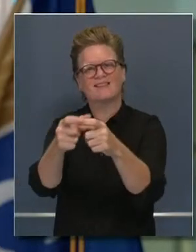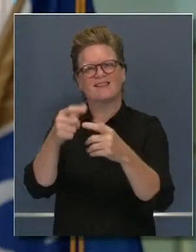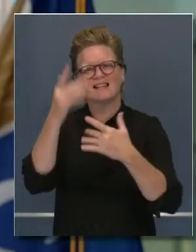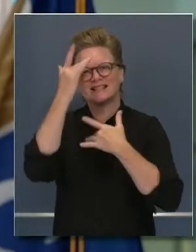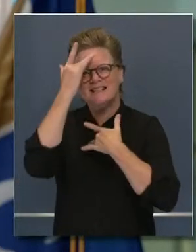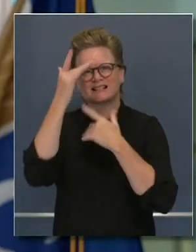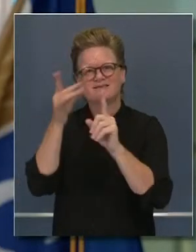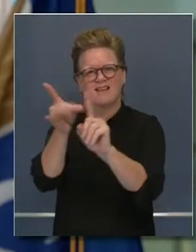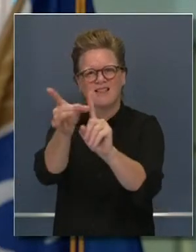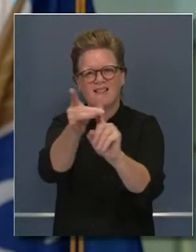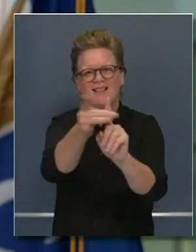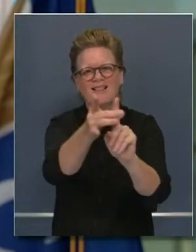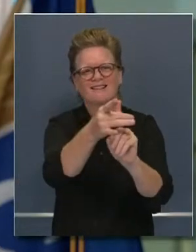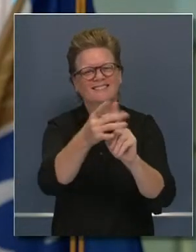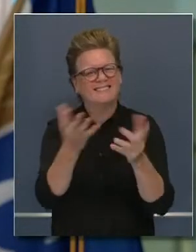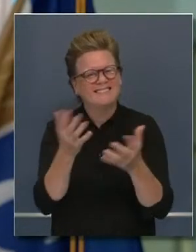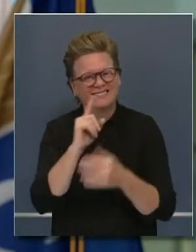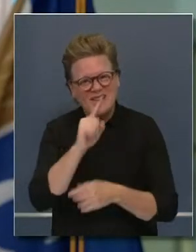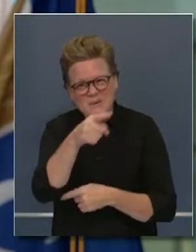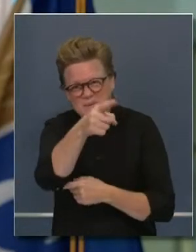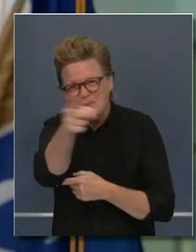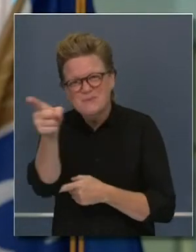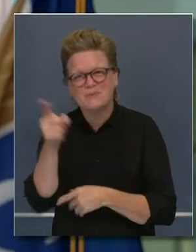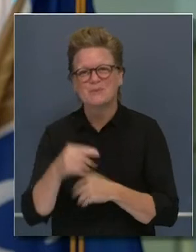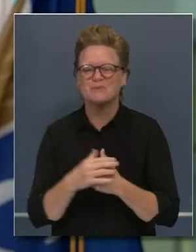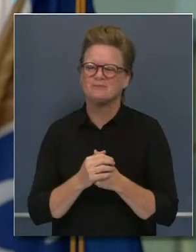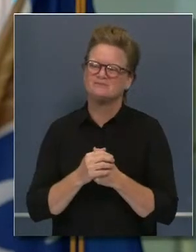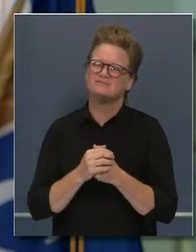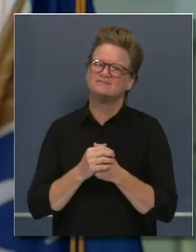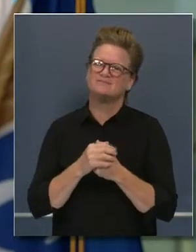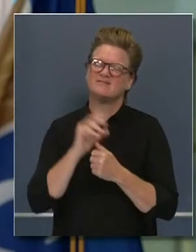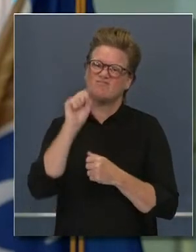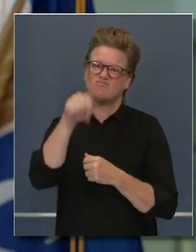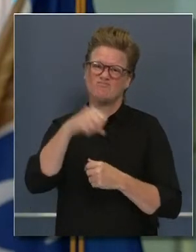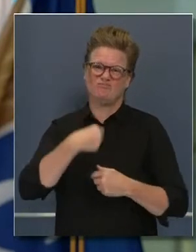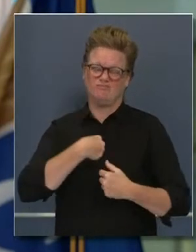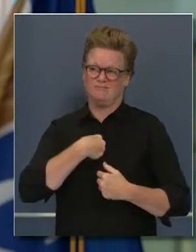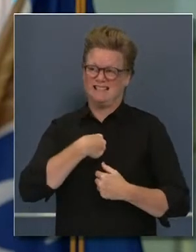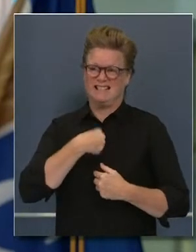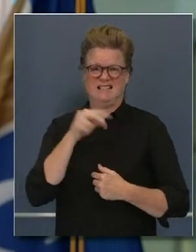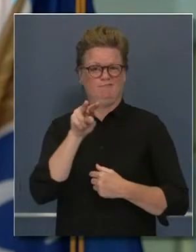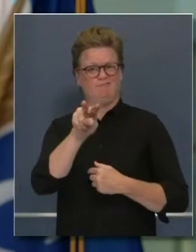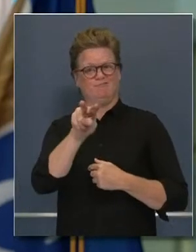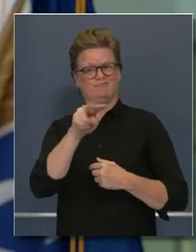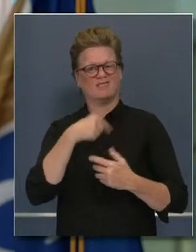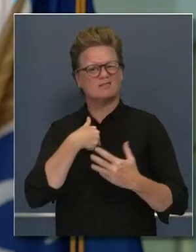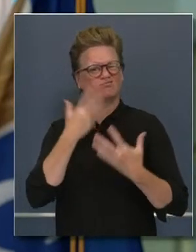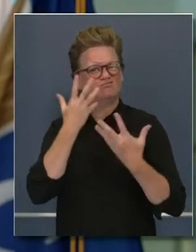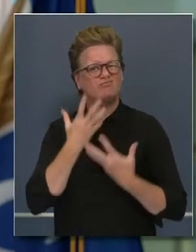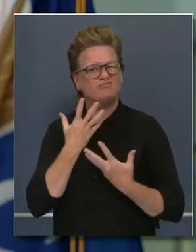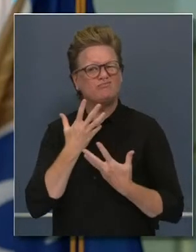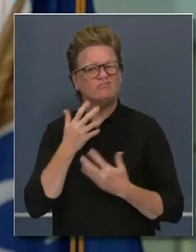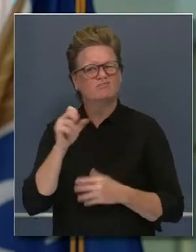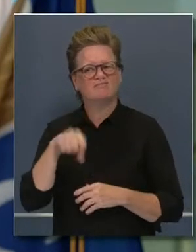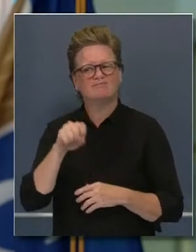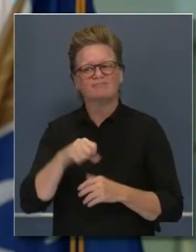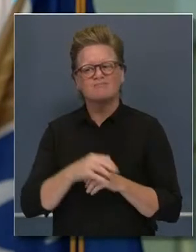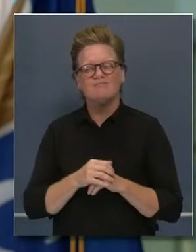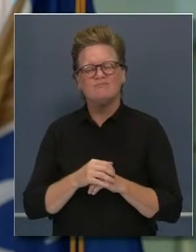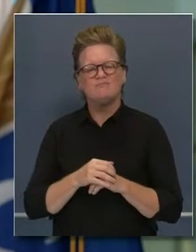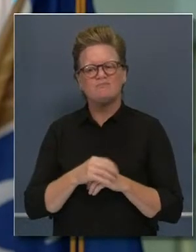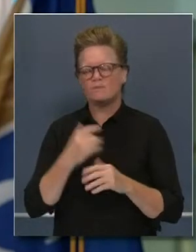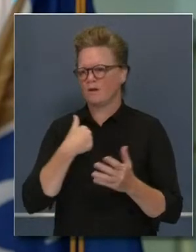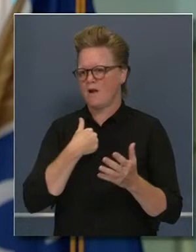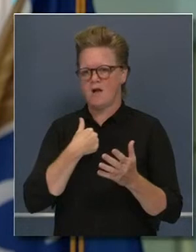the images that I've seen, that that was not the case, unfortunately, with this event. More information will be presented to me, and I